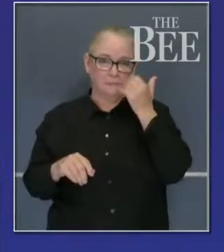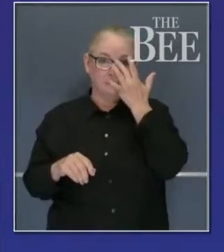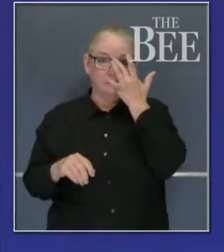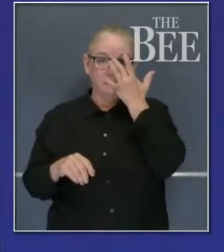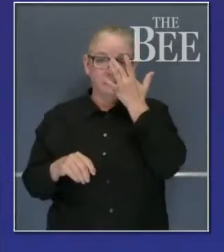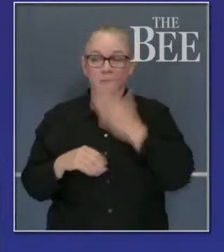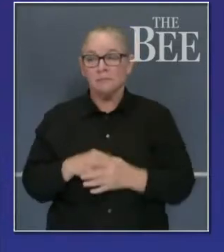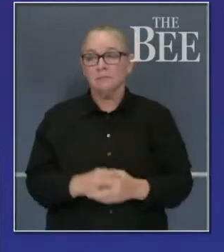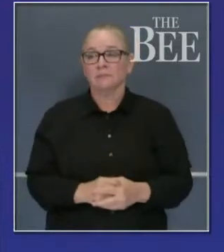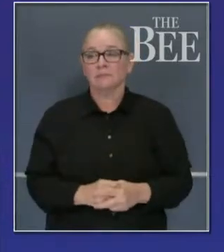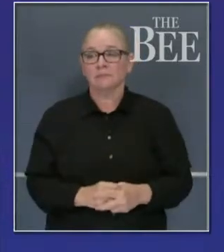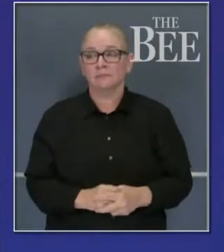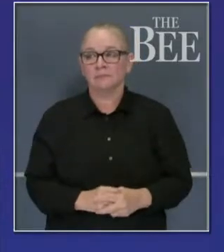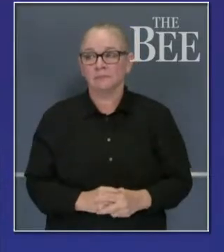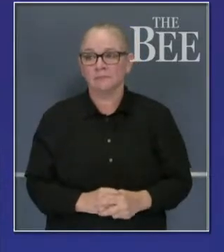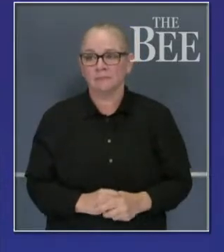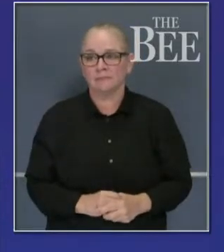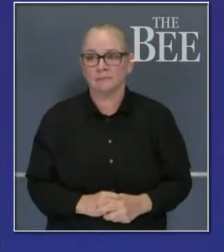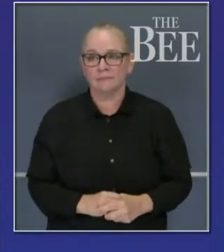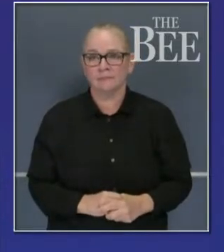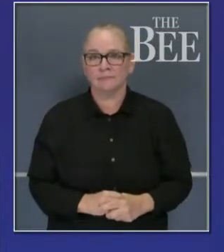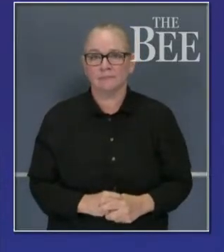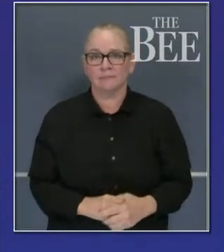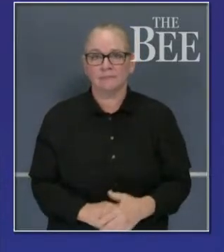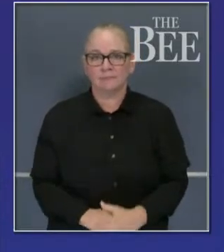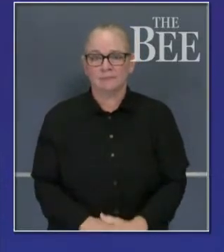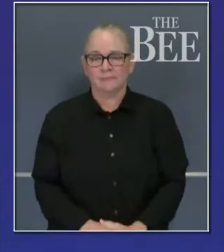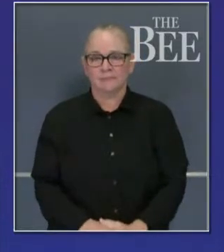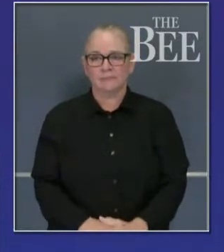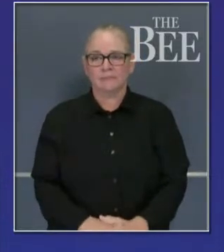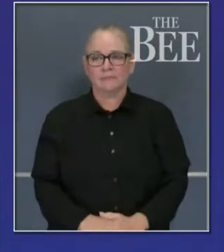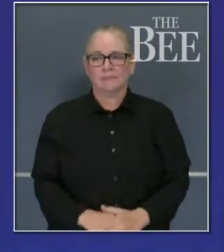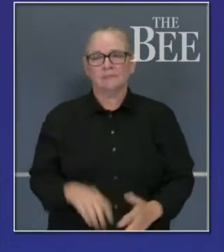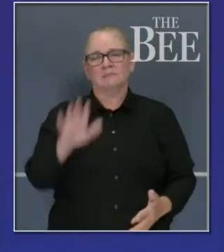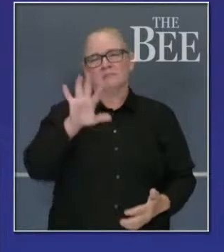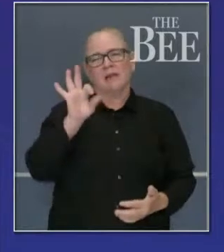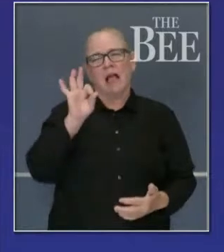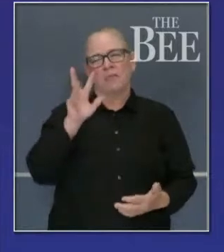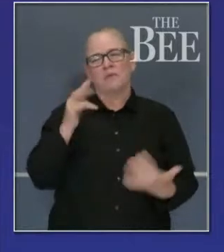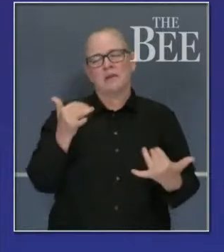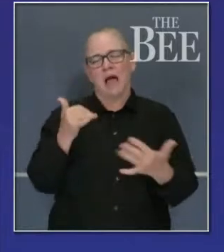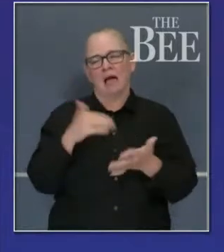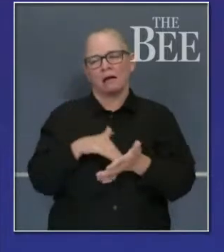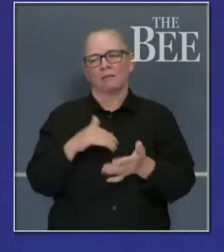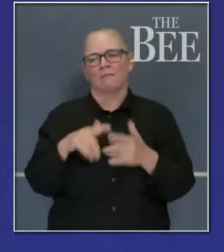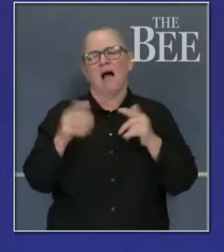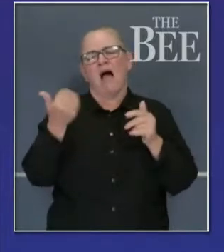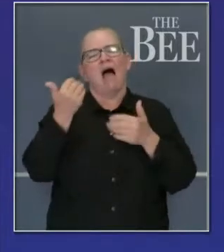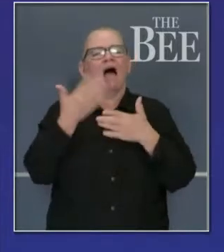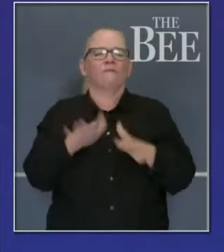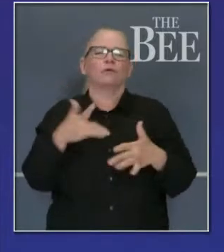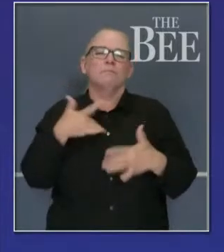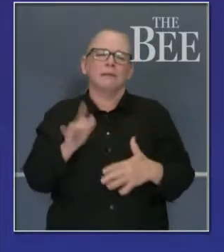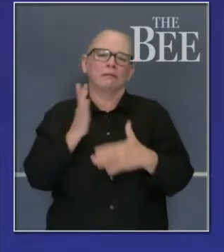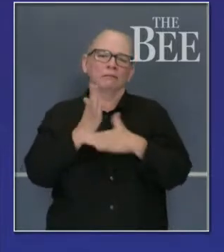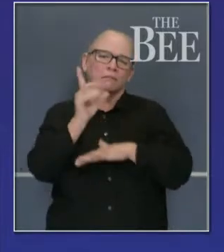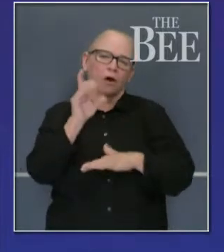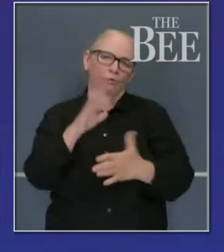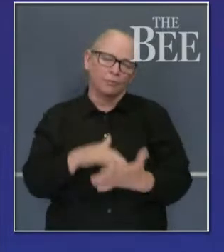are just shy of that 100,000 goal. But nonetheless, the positivity rate is also declining